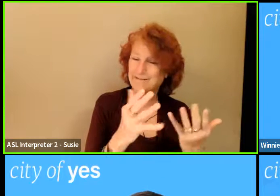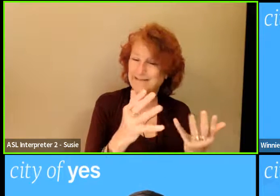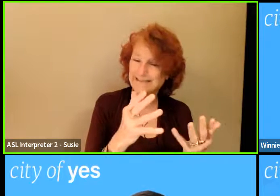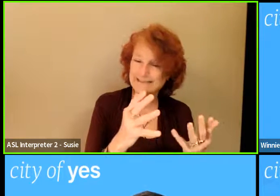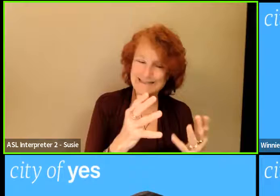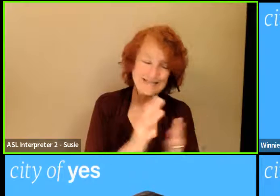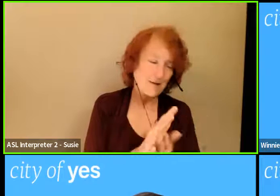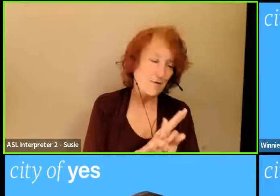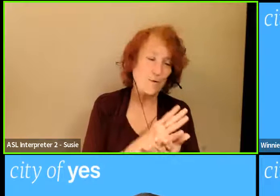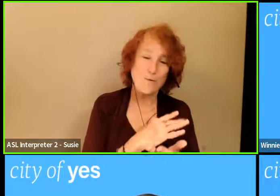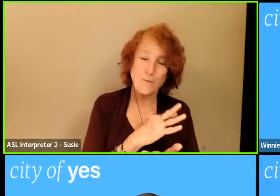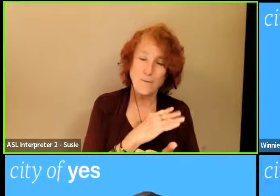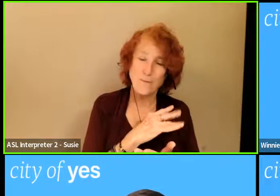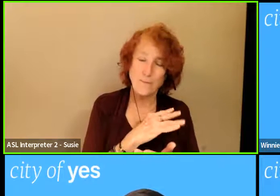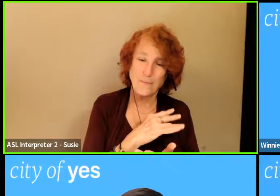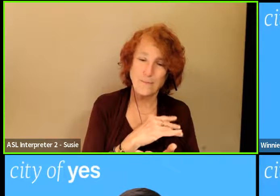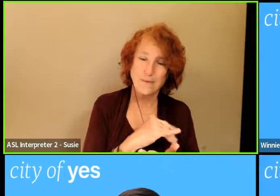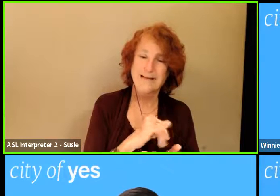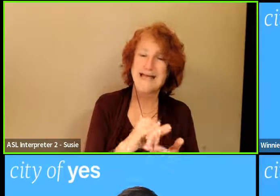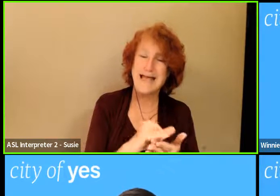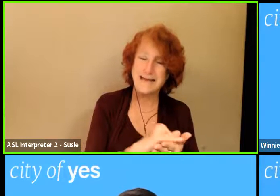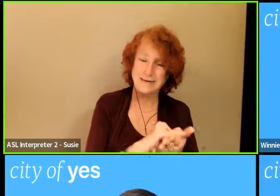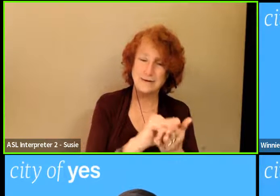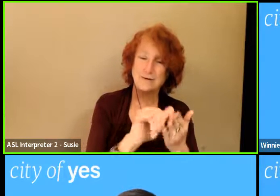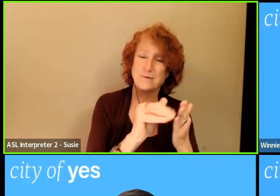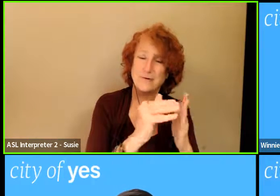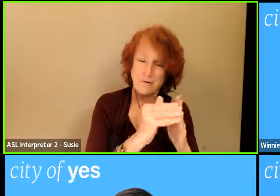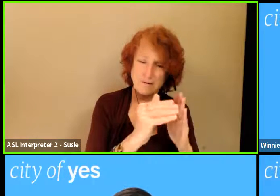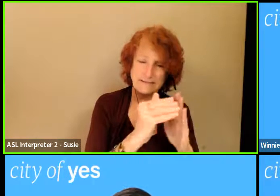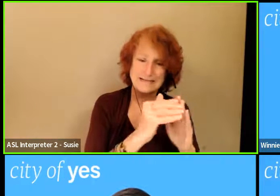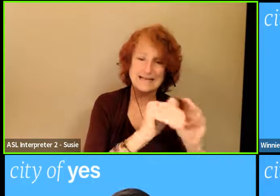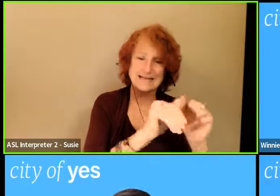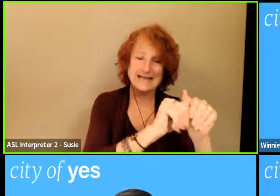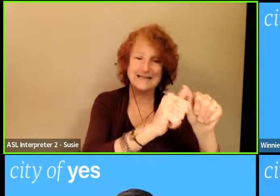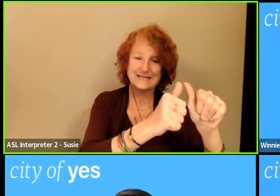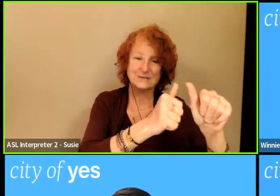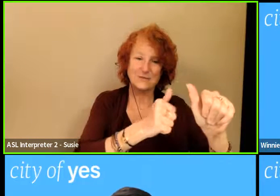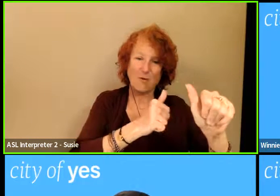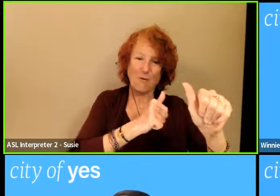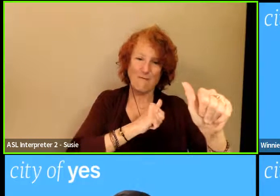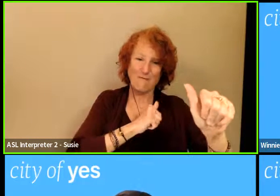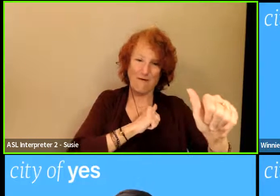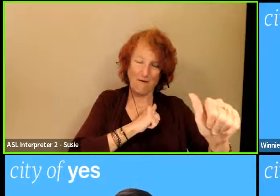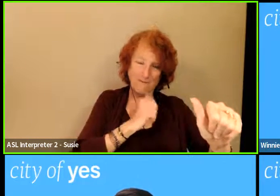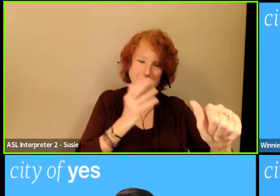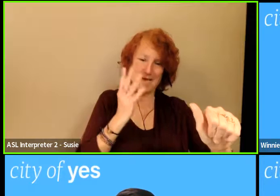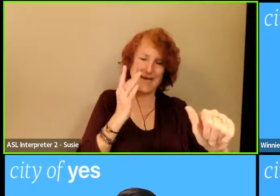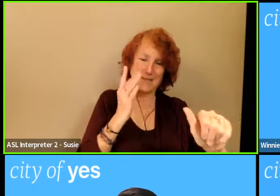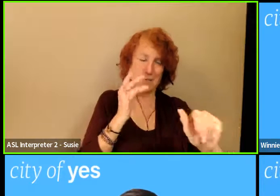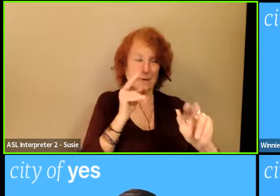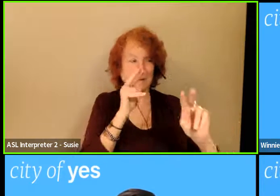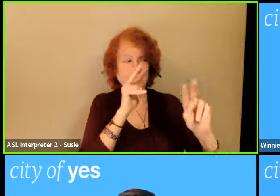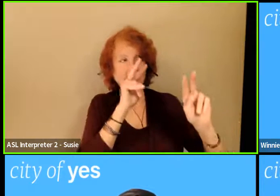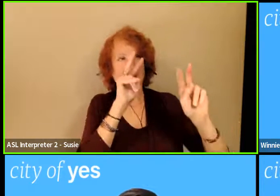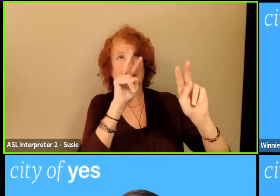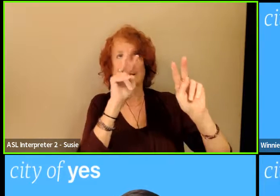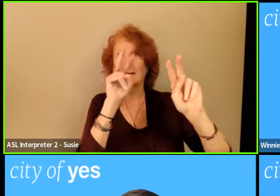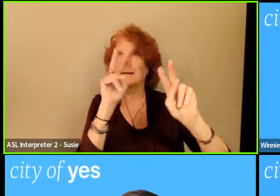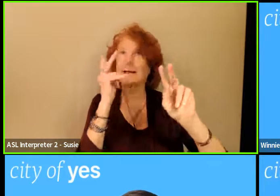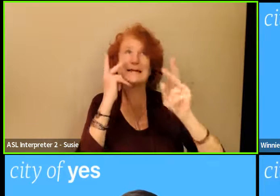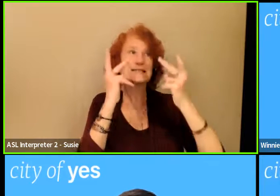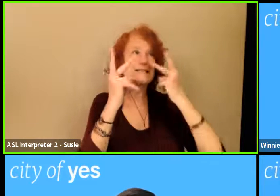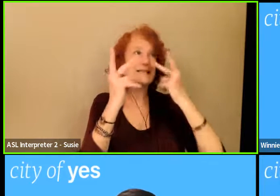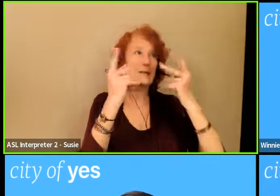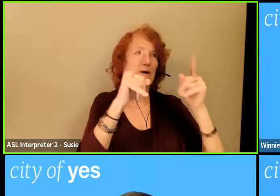City is so far behind other places in the country, because we can look to those other places and see what's happened